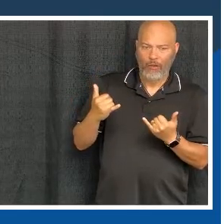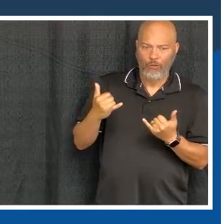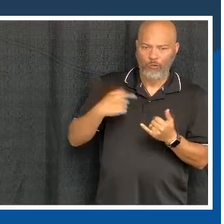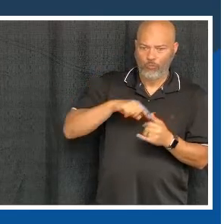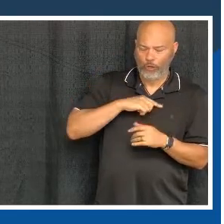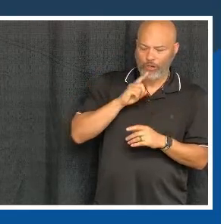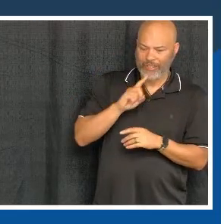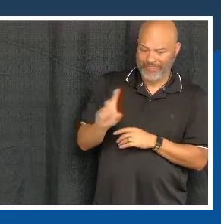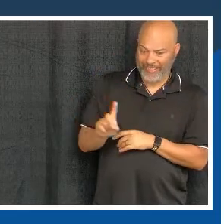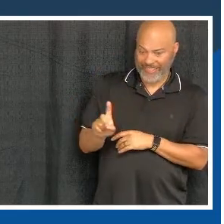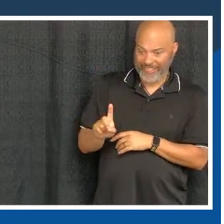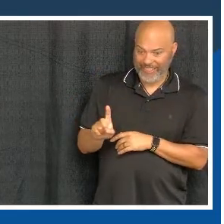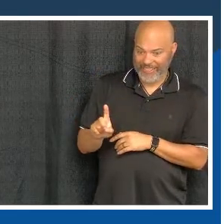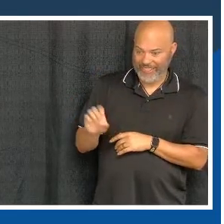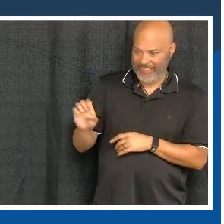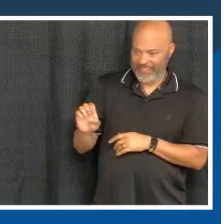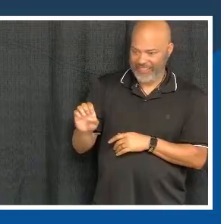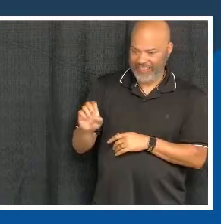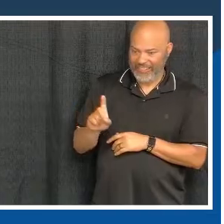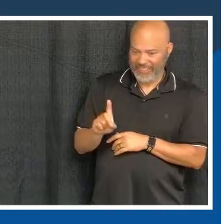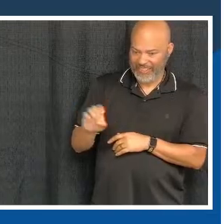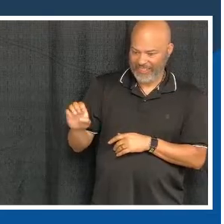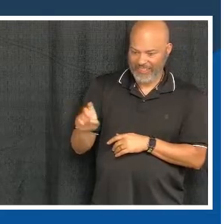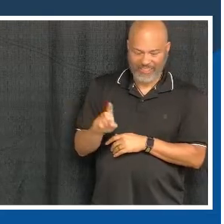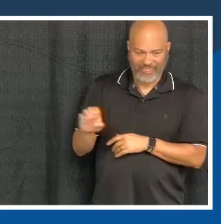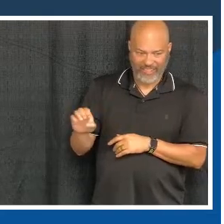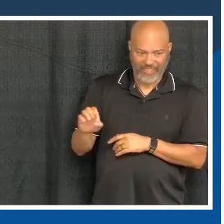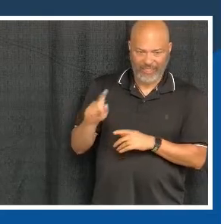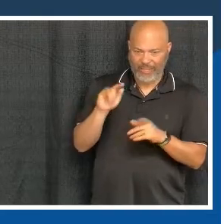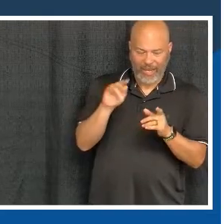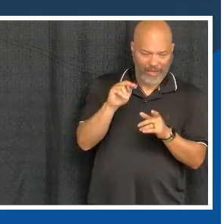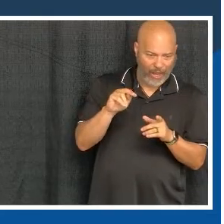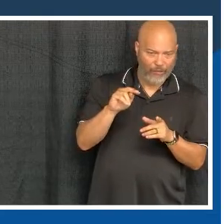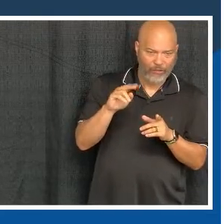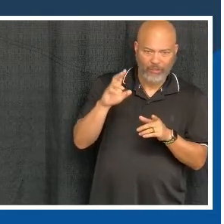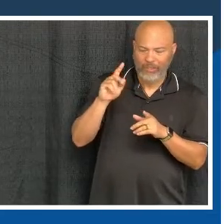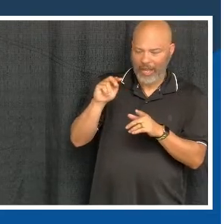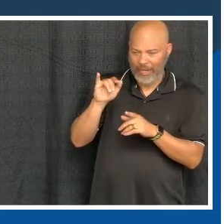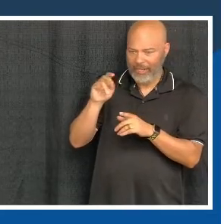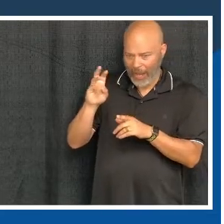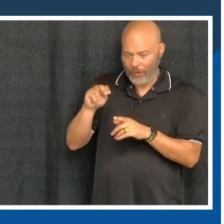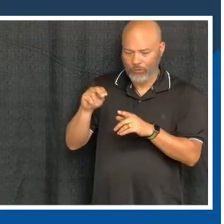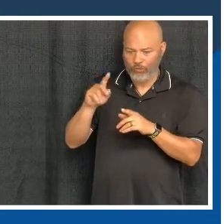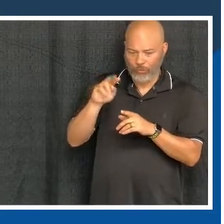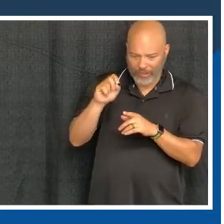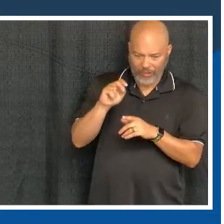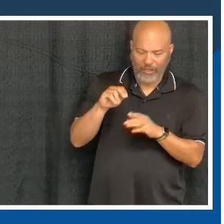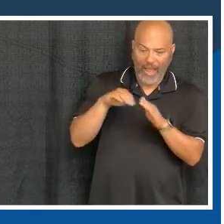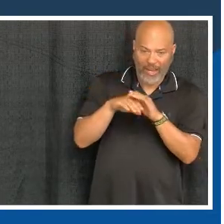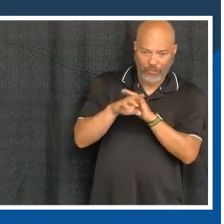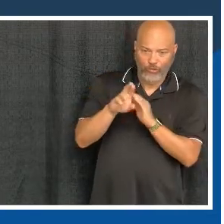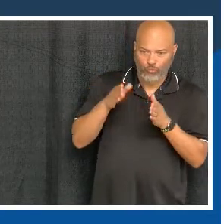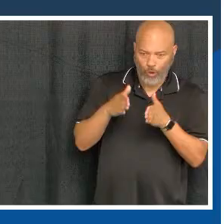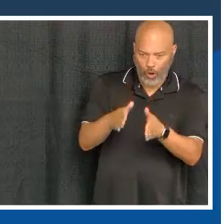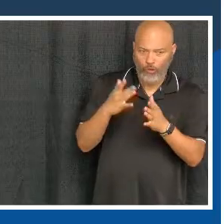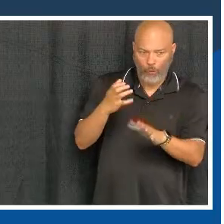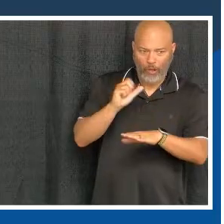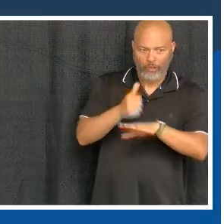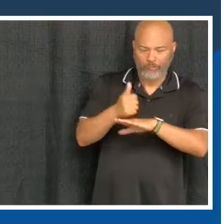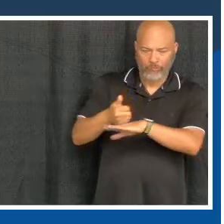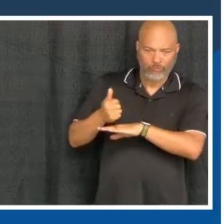in D's, E's and D's everywhere. Tiny Town need more. Tiny Town, Trenton, the access roads that they're wanting to put